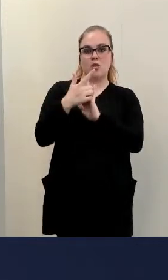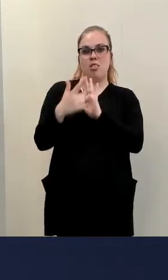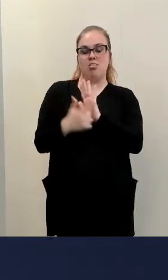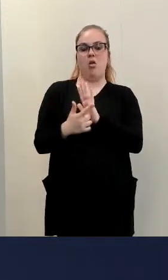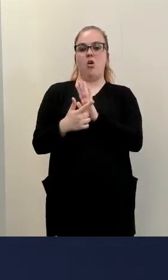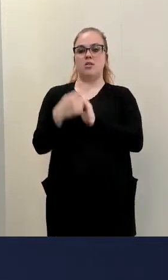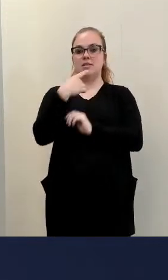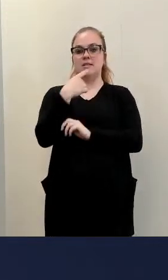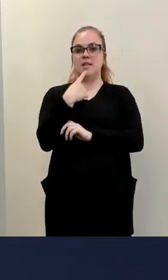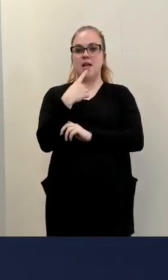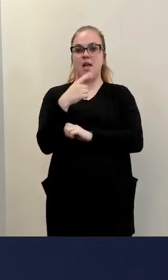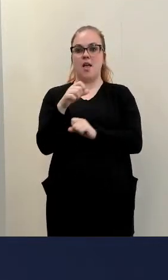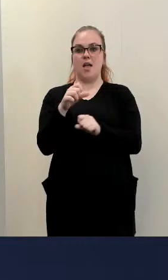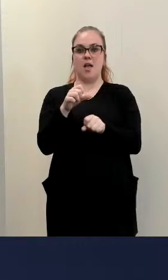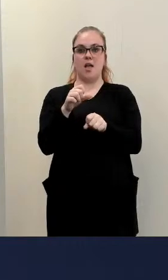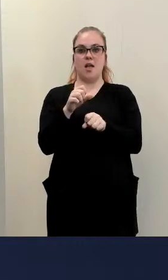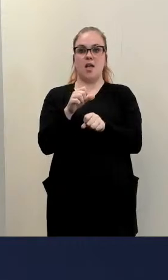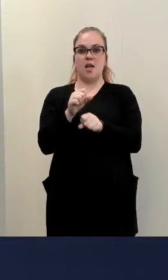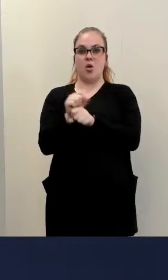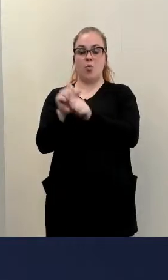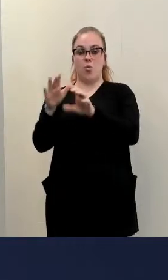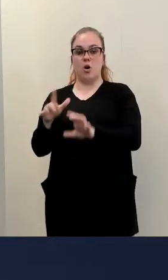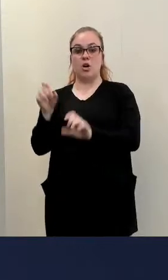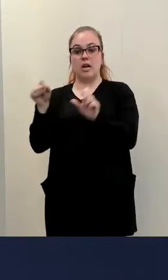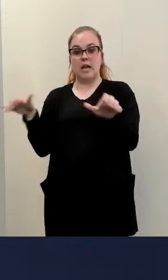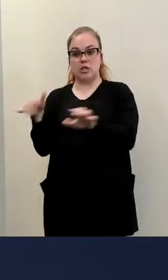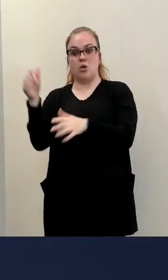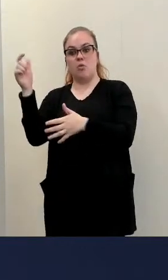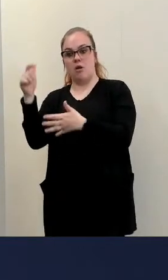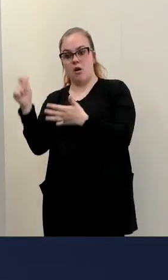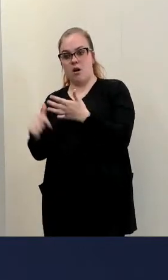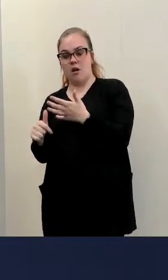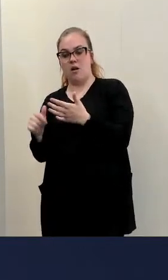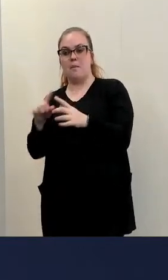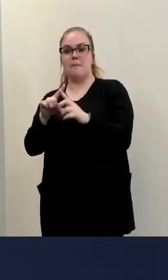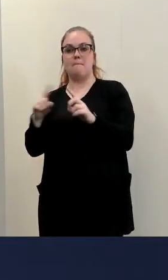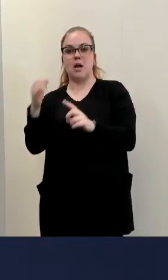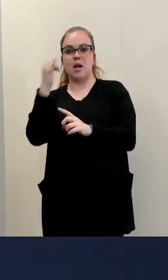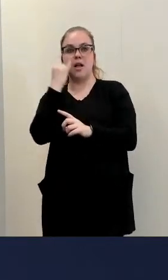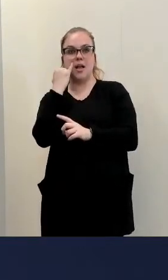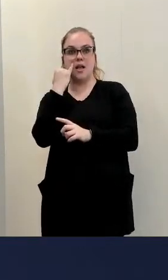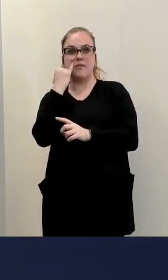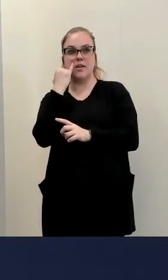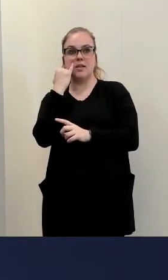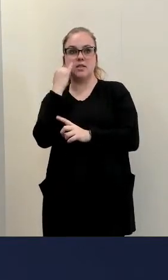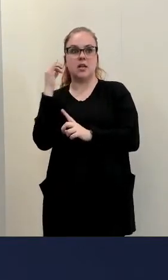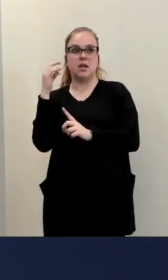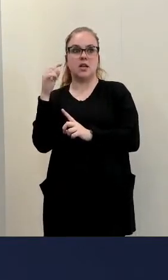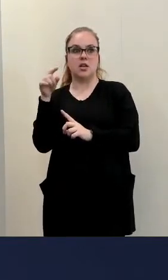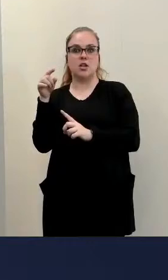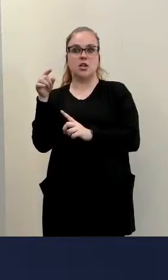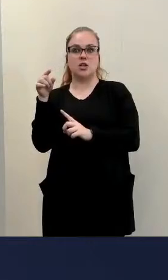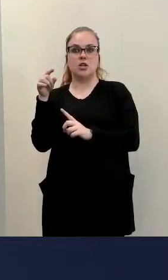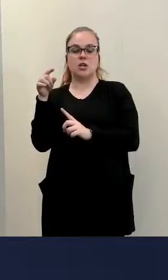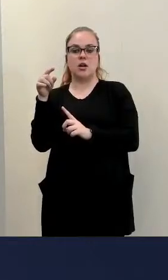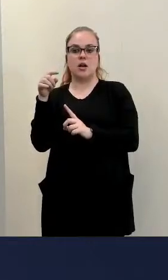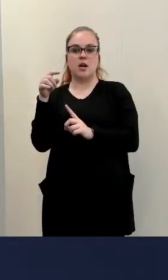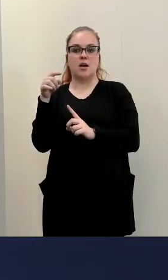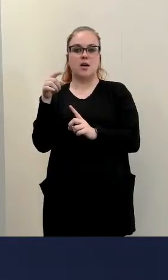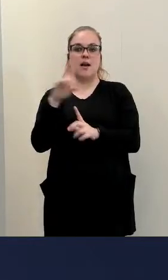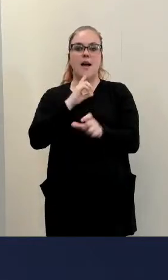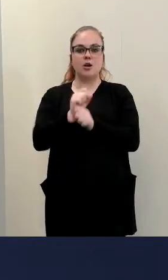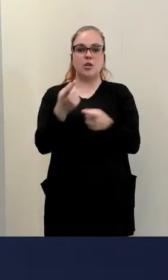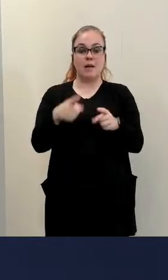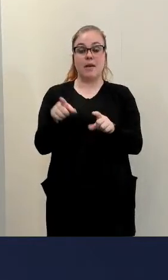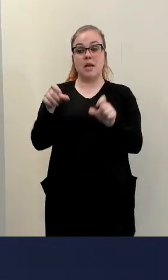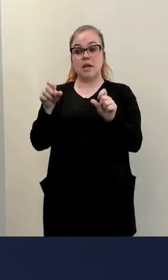place that say an employee can do this thing, but when it is implemented, do they have the other pieces needed?